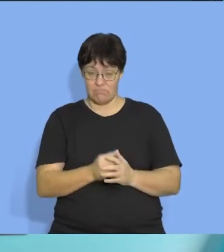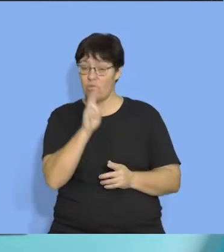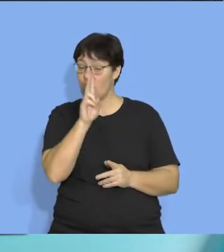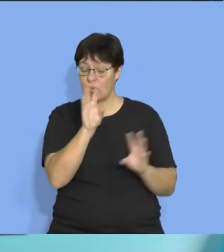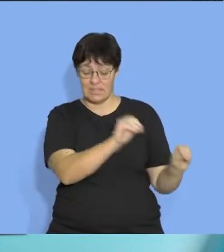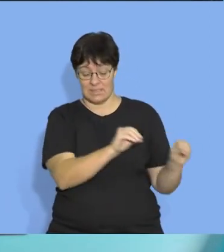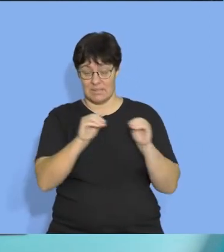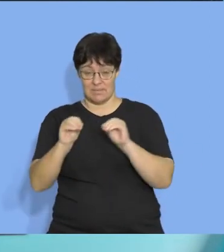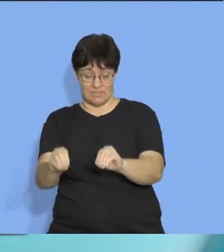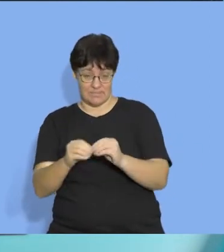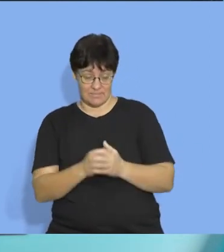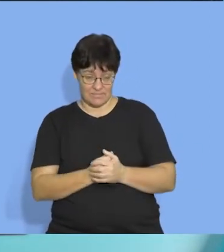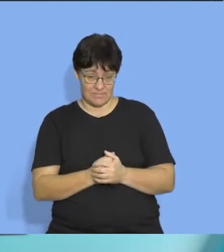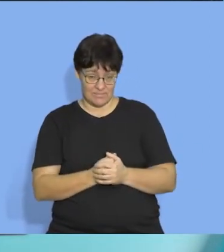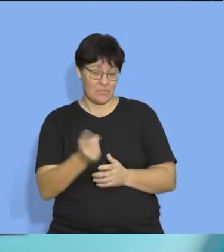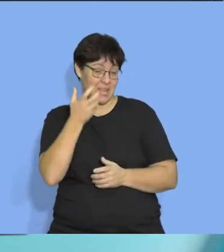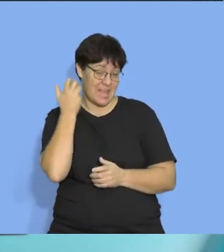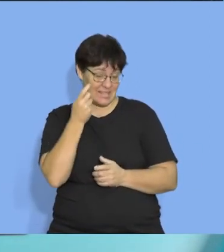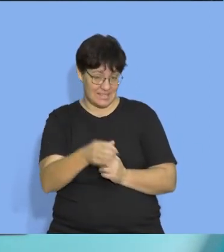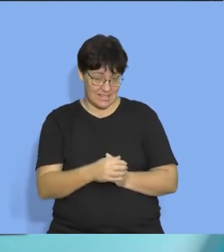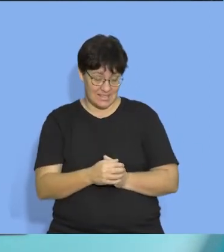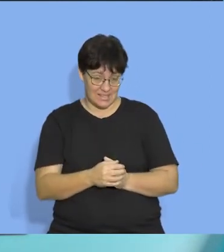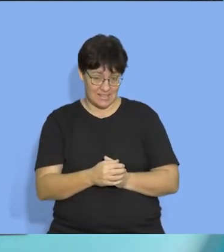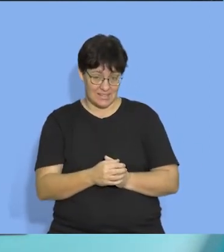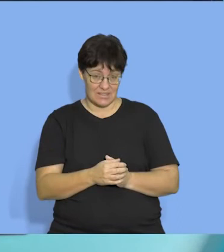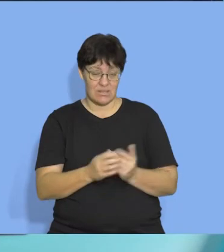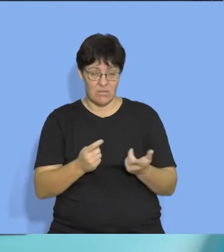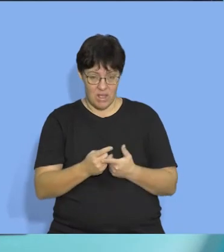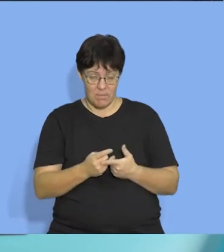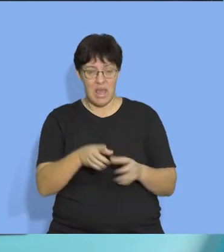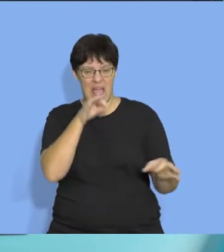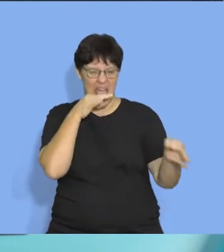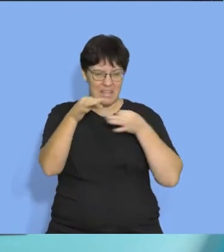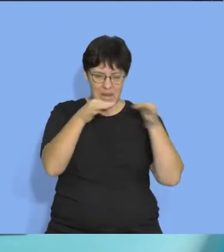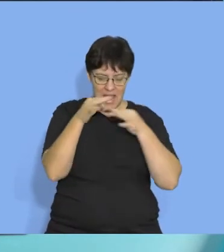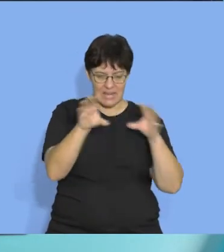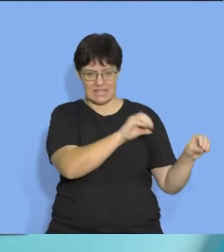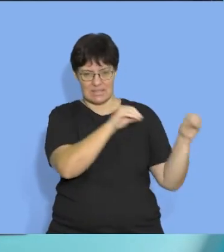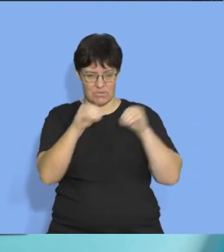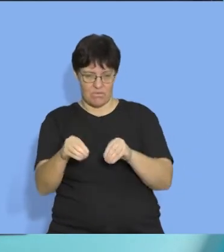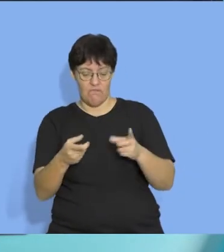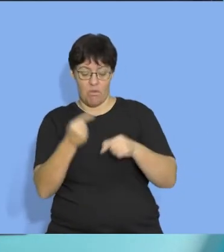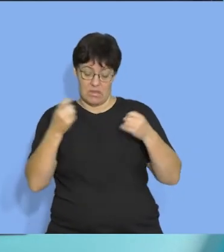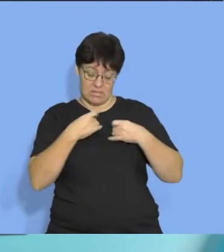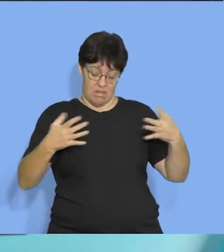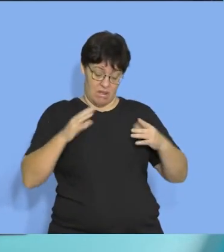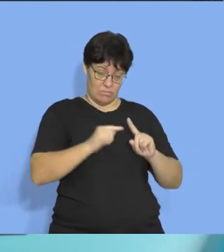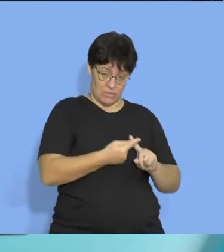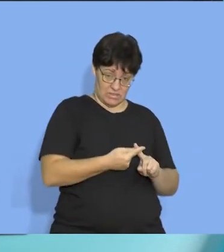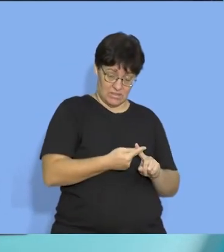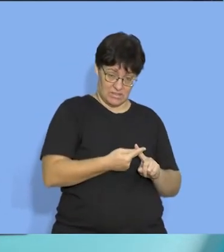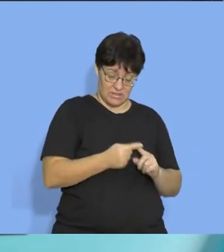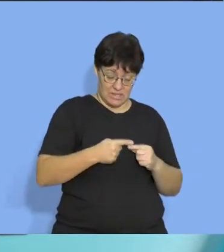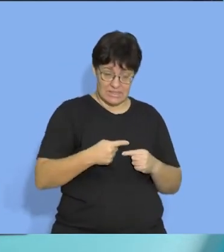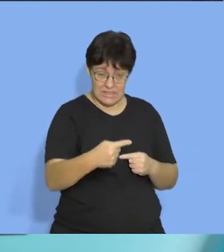at displacement, okay, with my cat. We've looked at describing the displacement from a starting